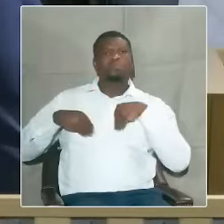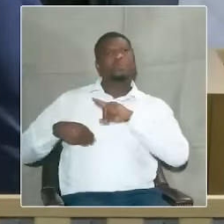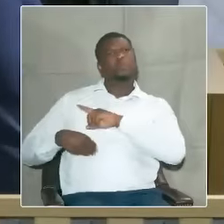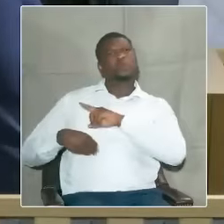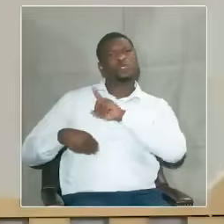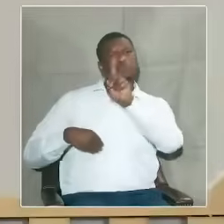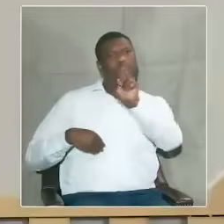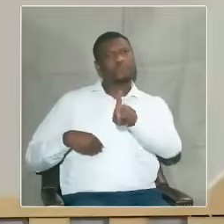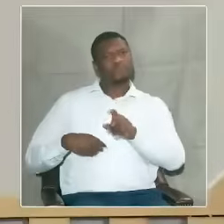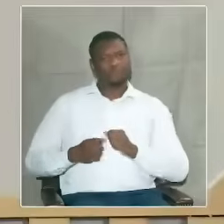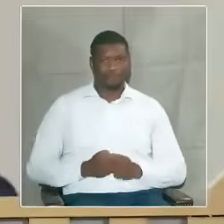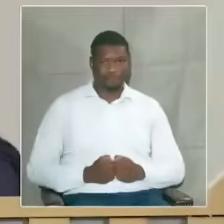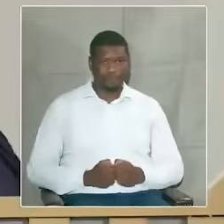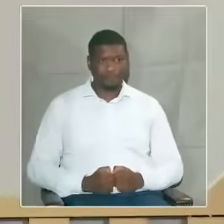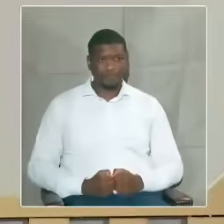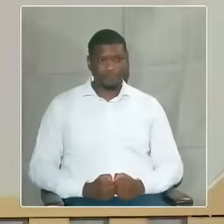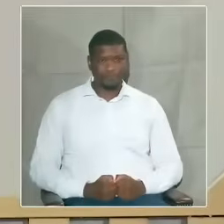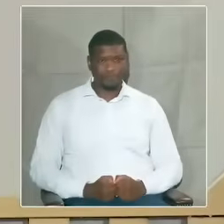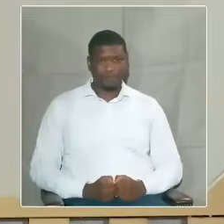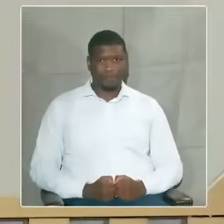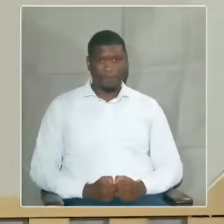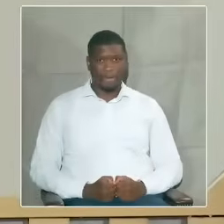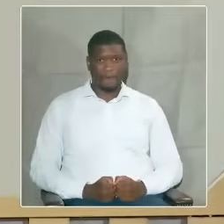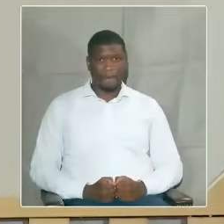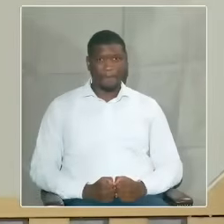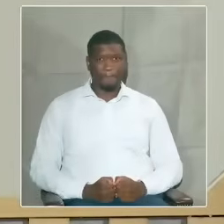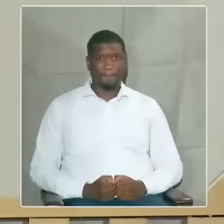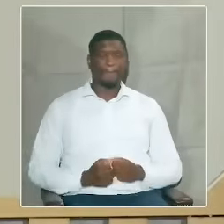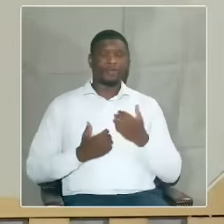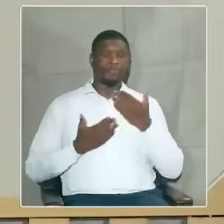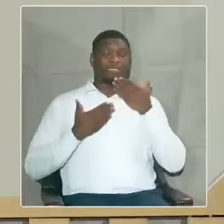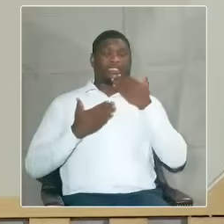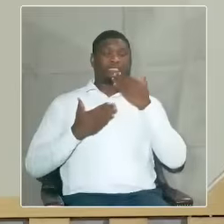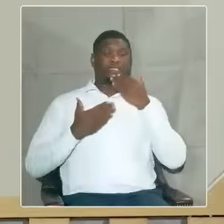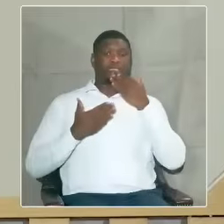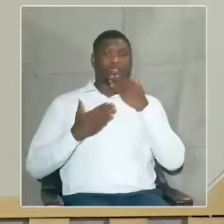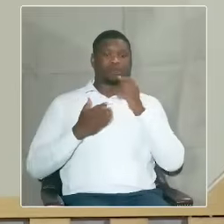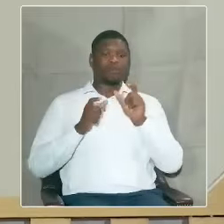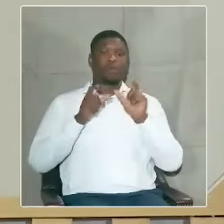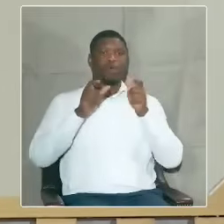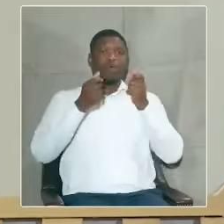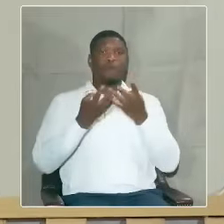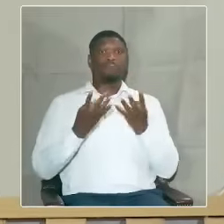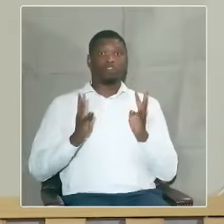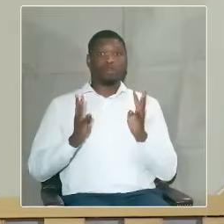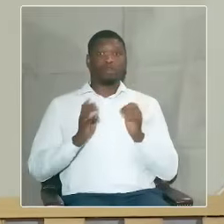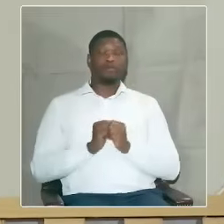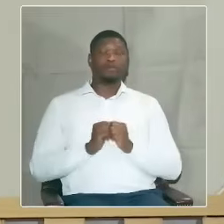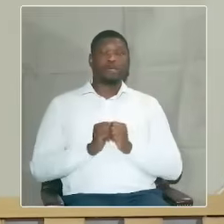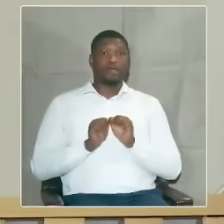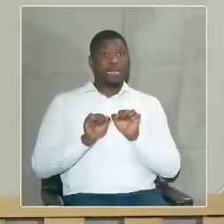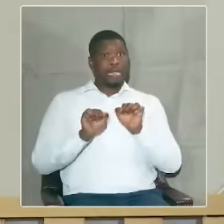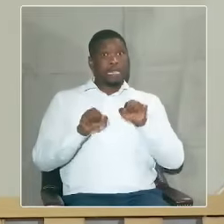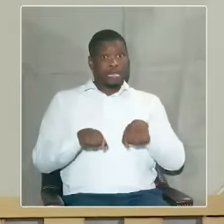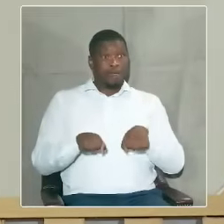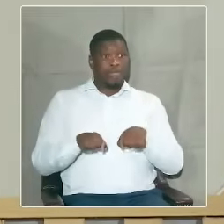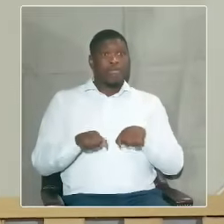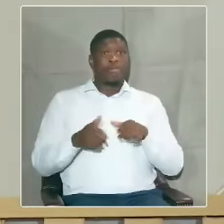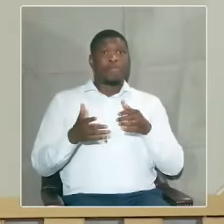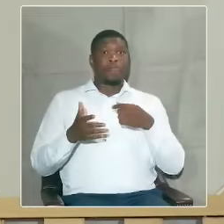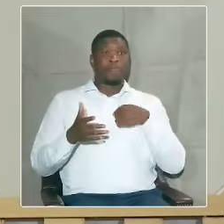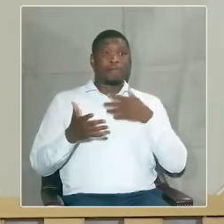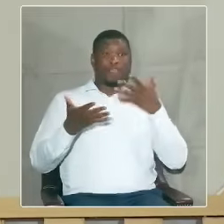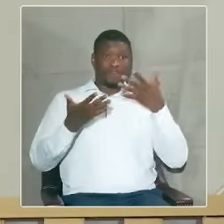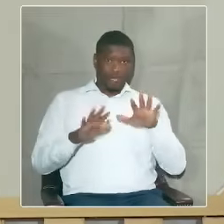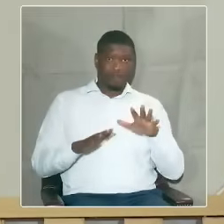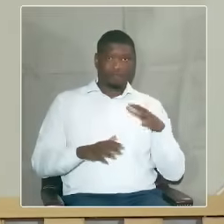process? Yeah, thanks, Commissioner. After, of course, talking